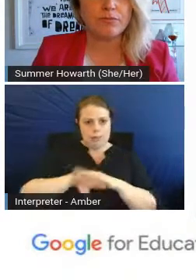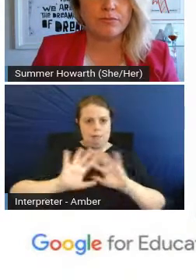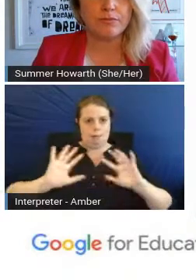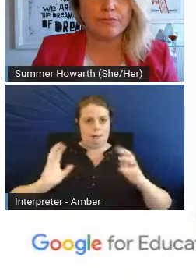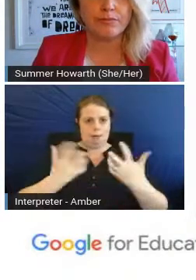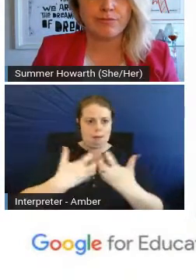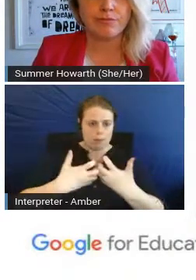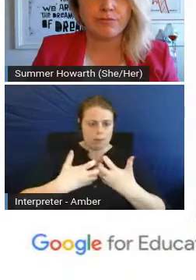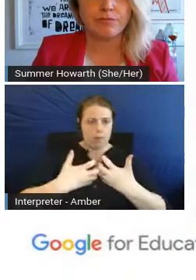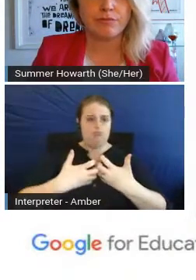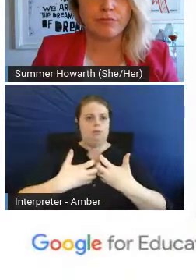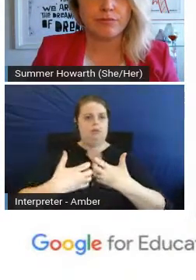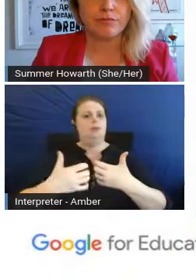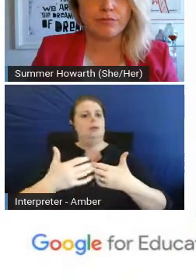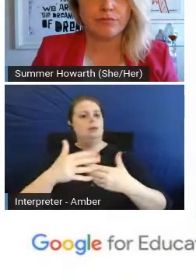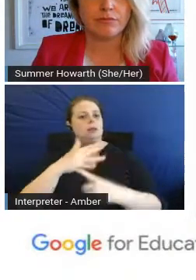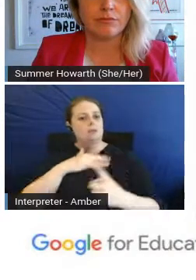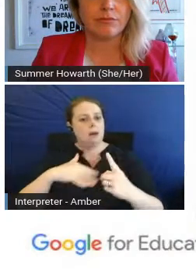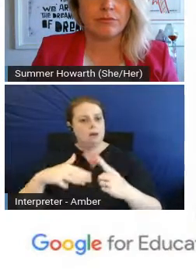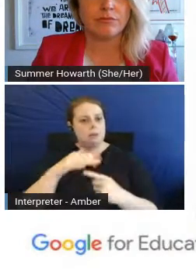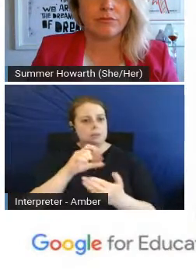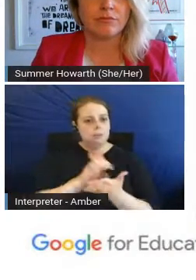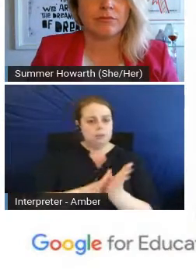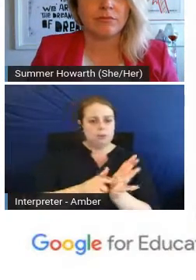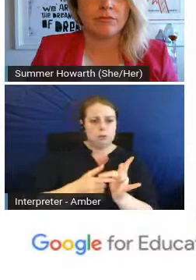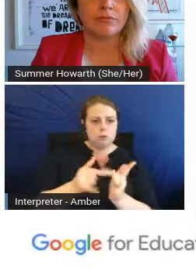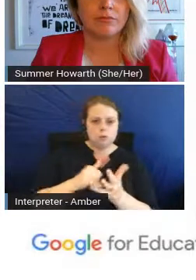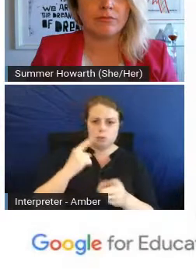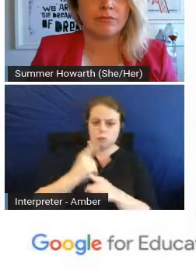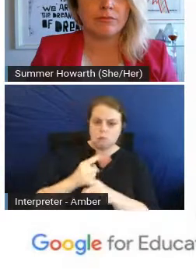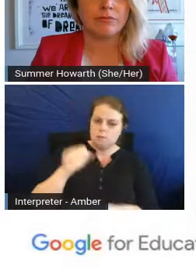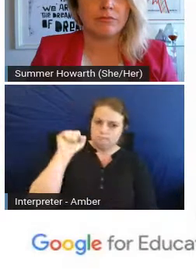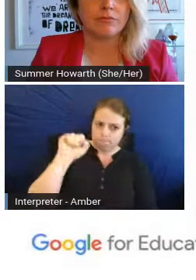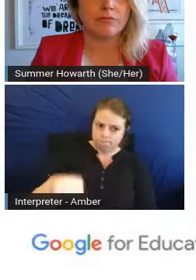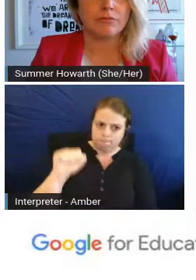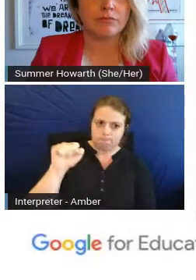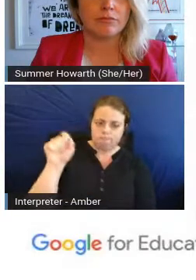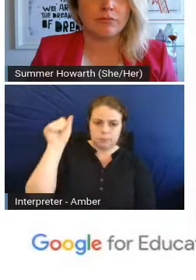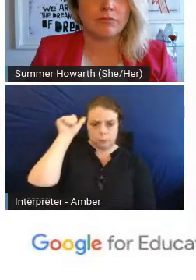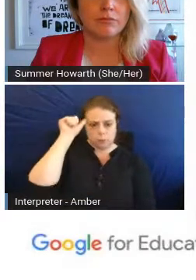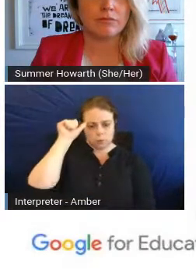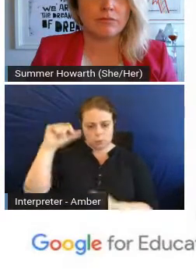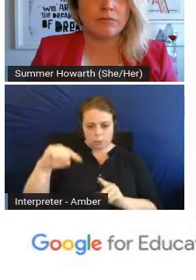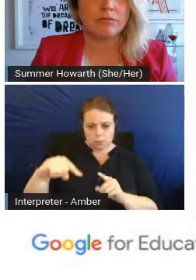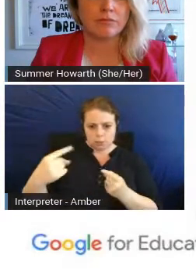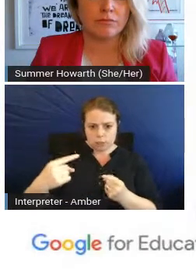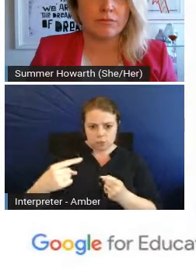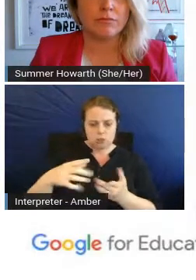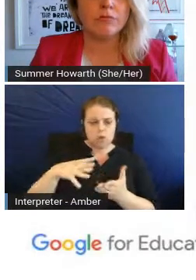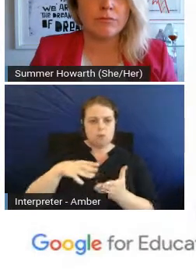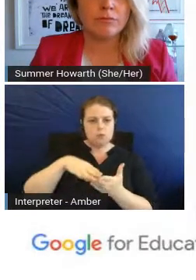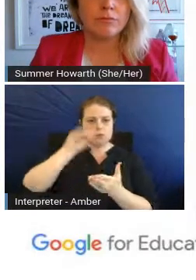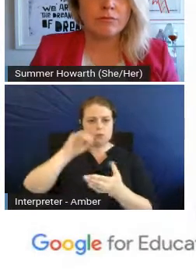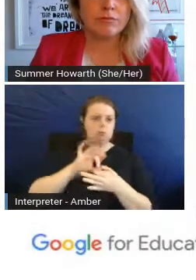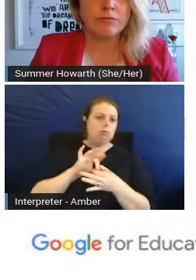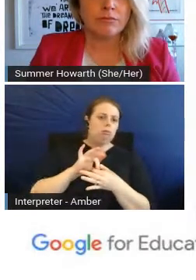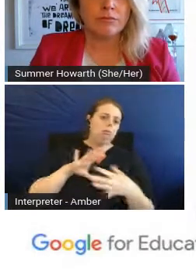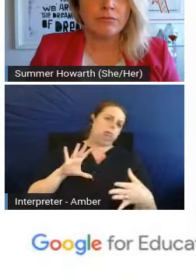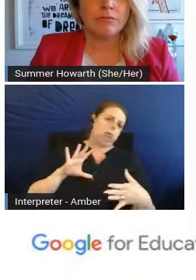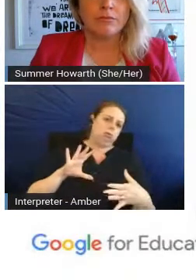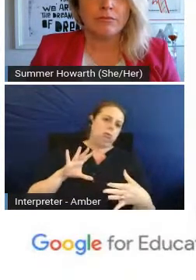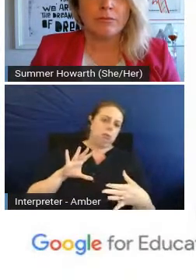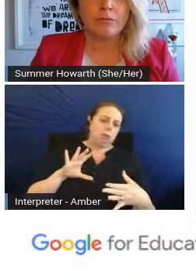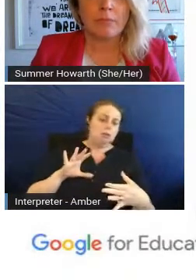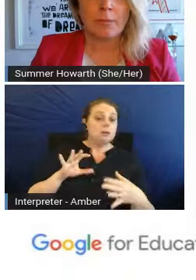Absolutely. And we know that the whole thing about the challenge of student disengagement, especially when you have students